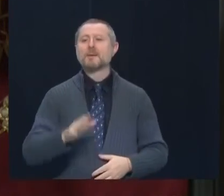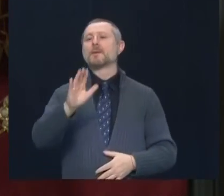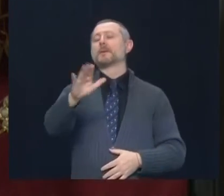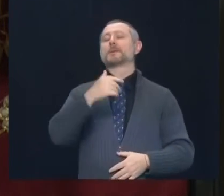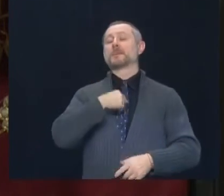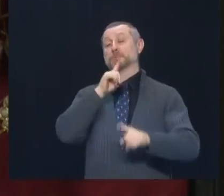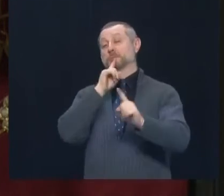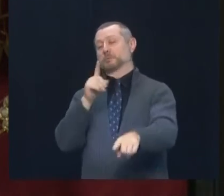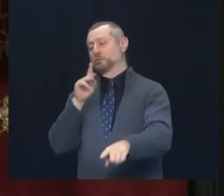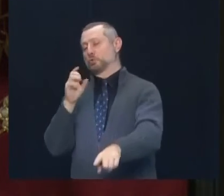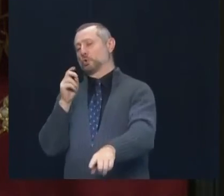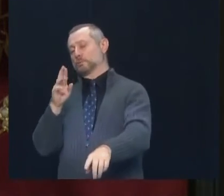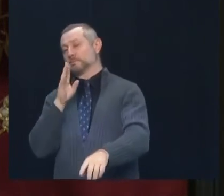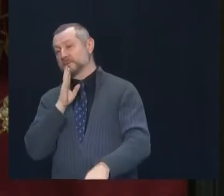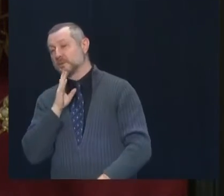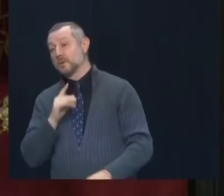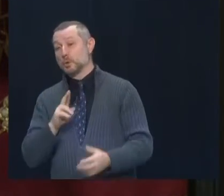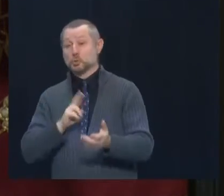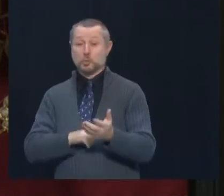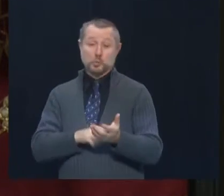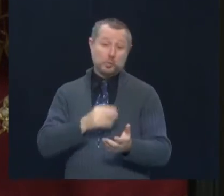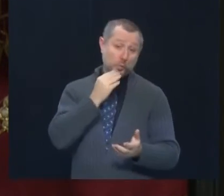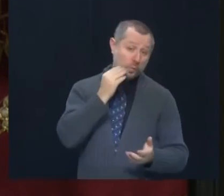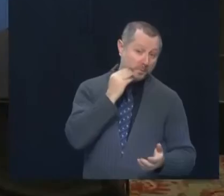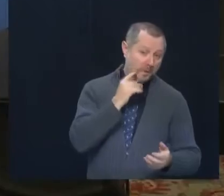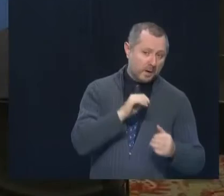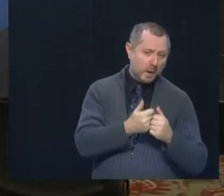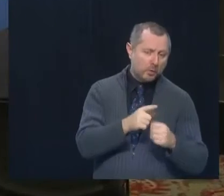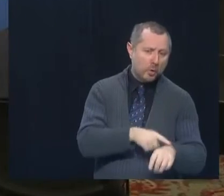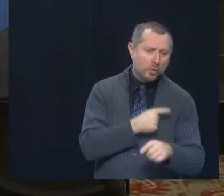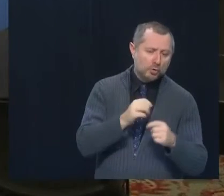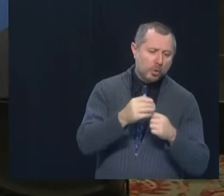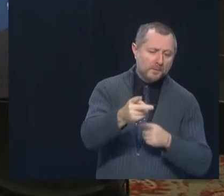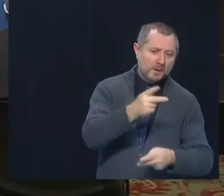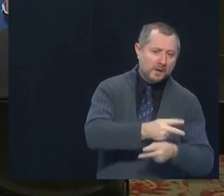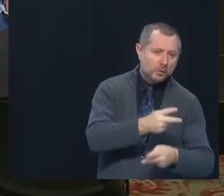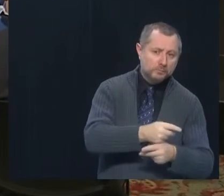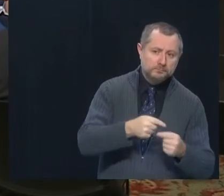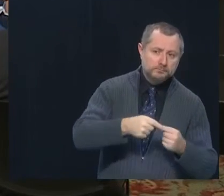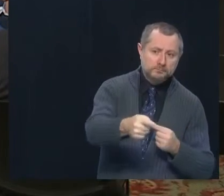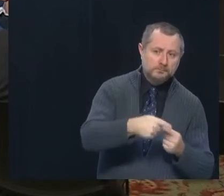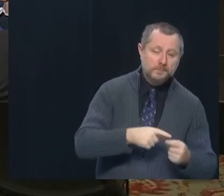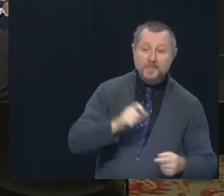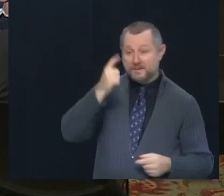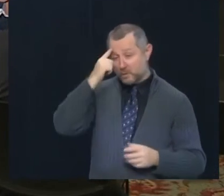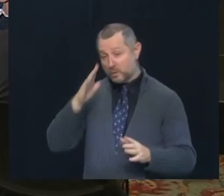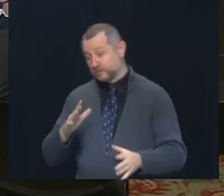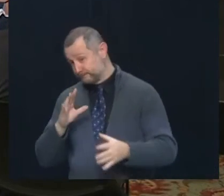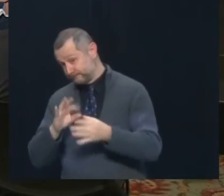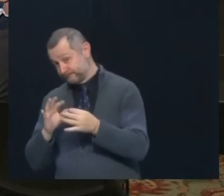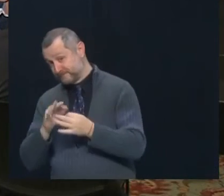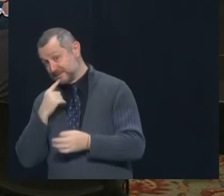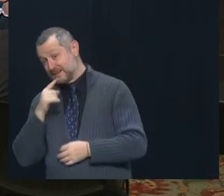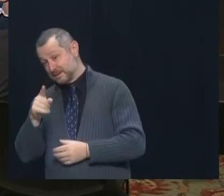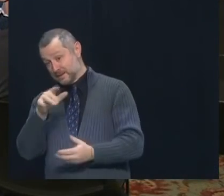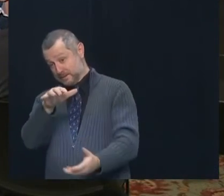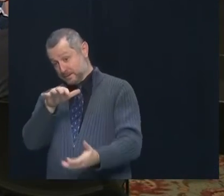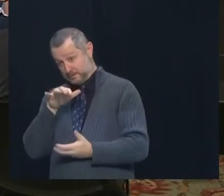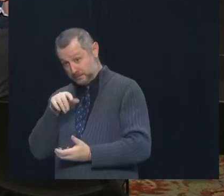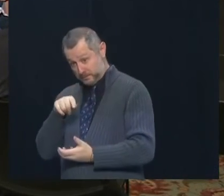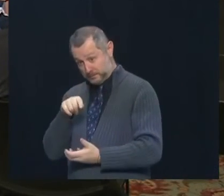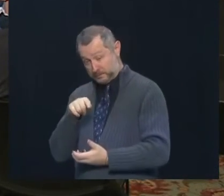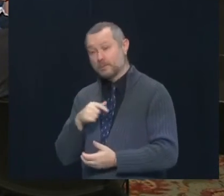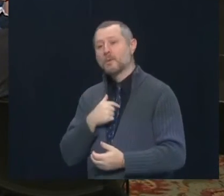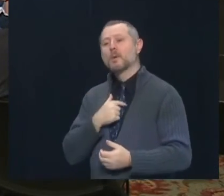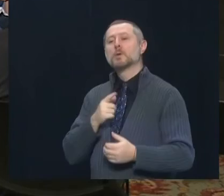care facilities. That's what fell into the first group. So But the Tranches go like this. It goes the nursing homes